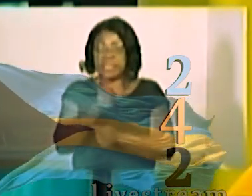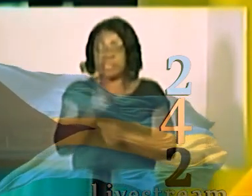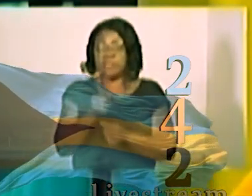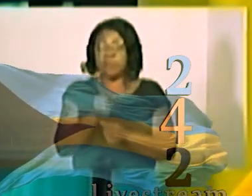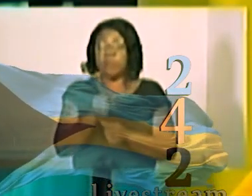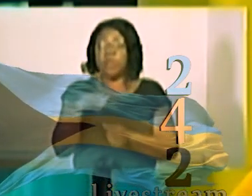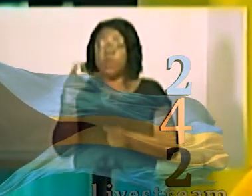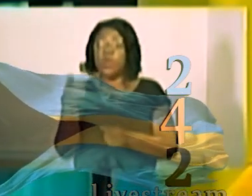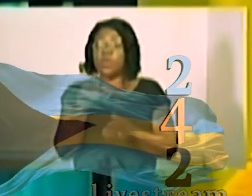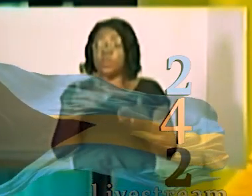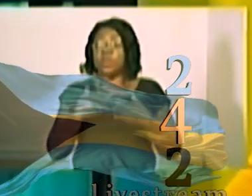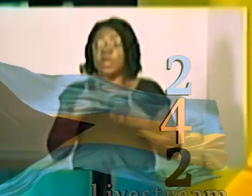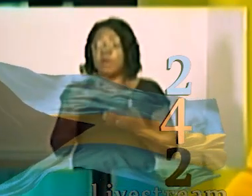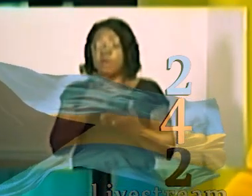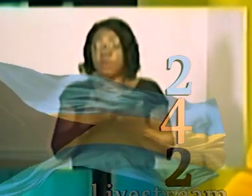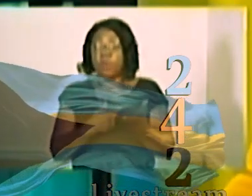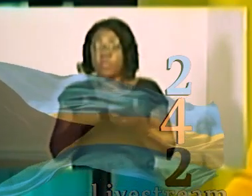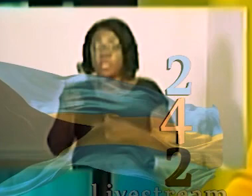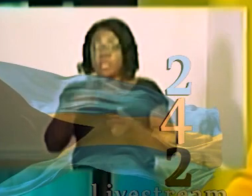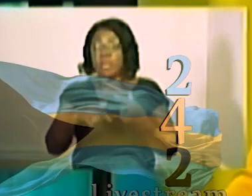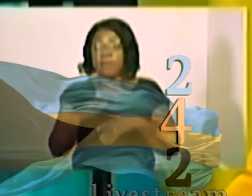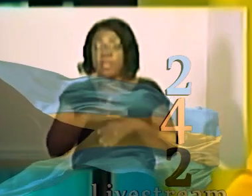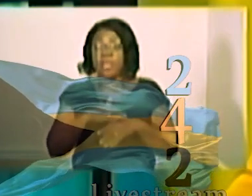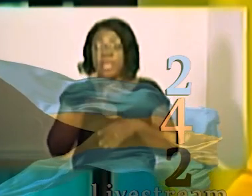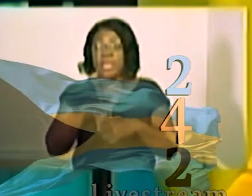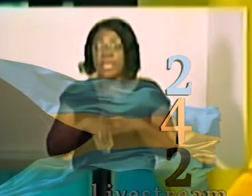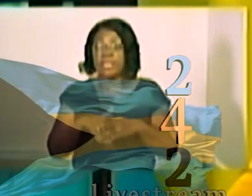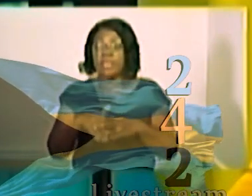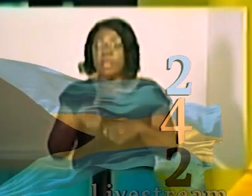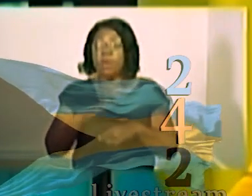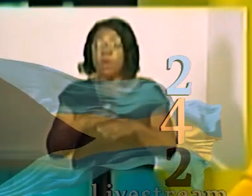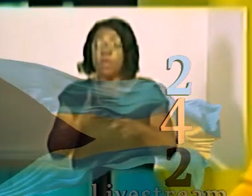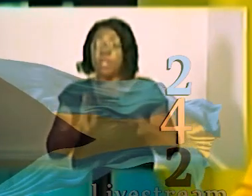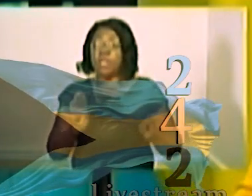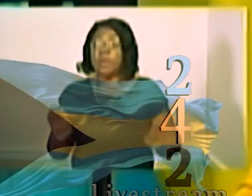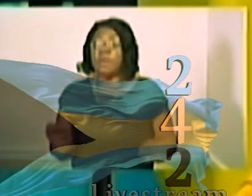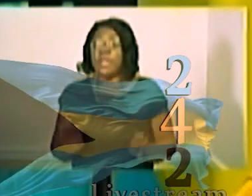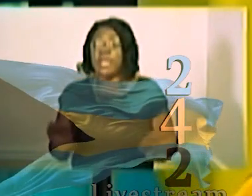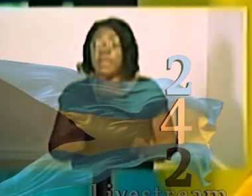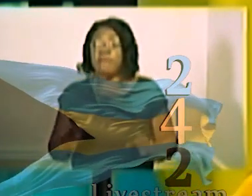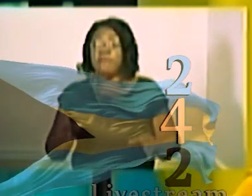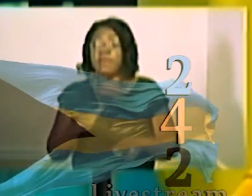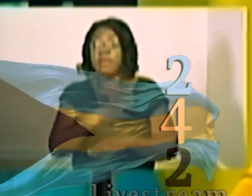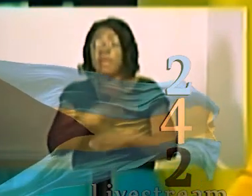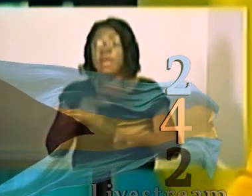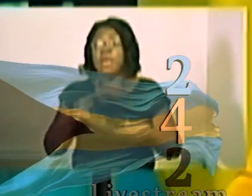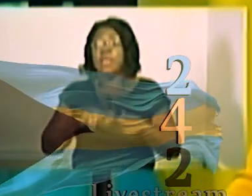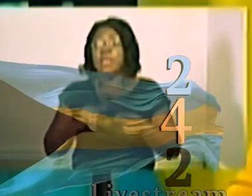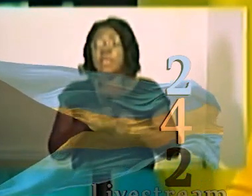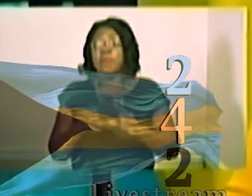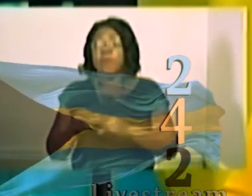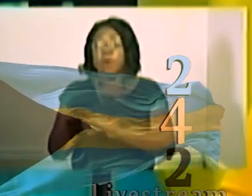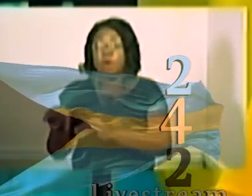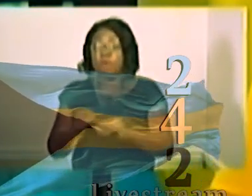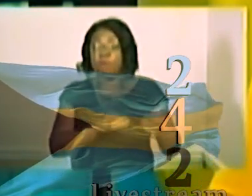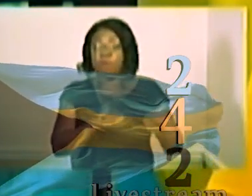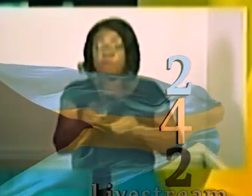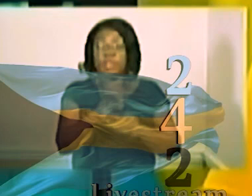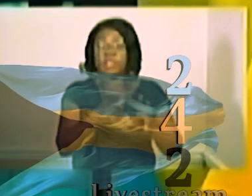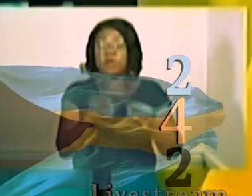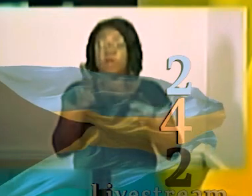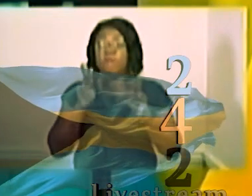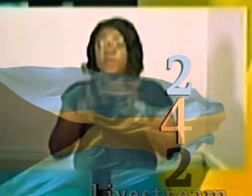reports that come in on the behavior and the number of movements of